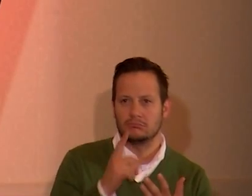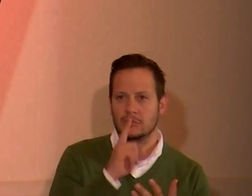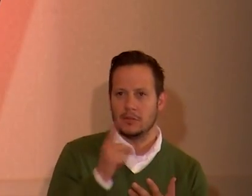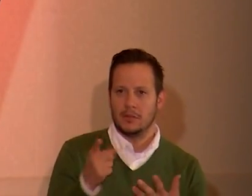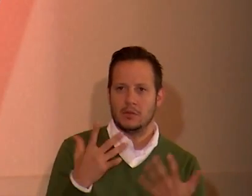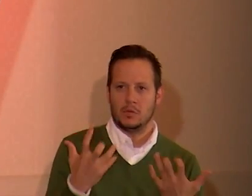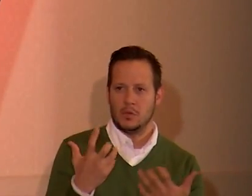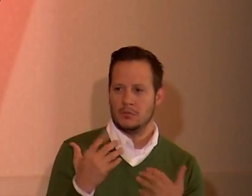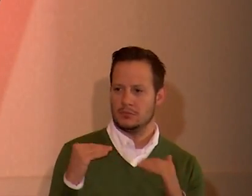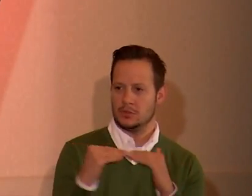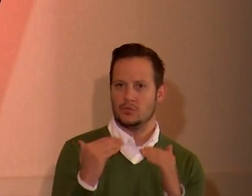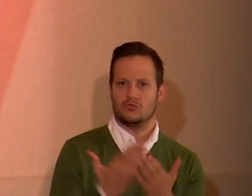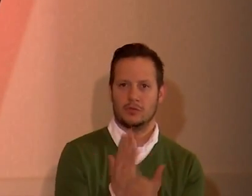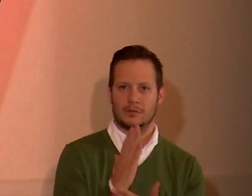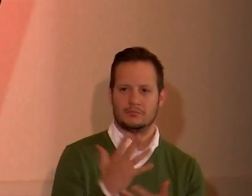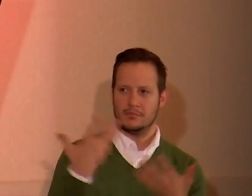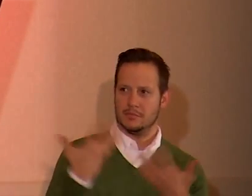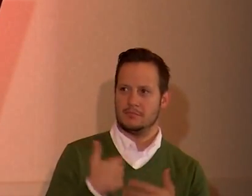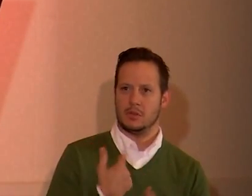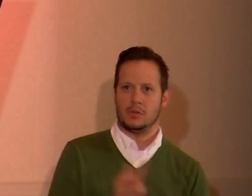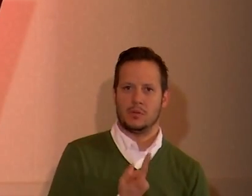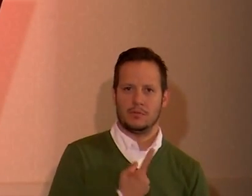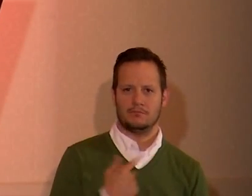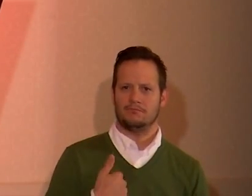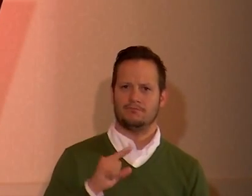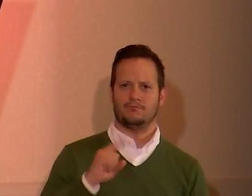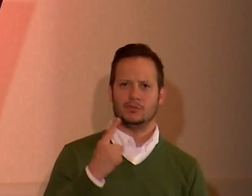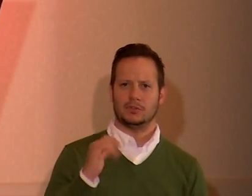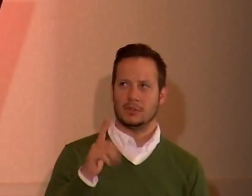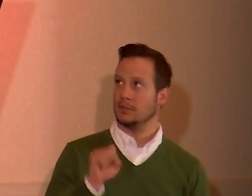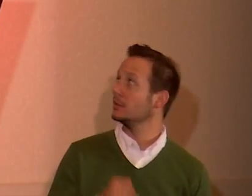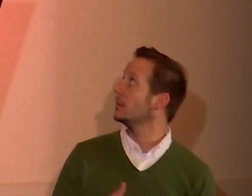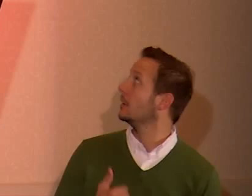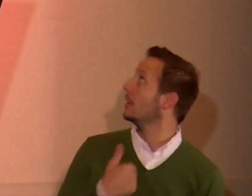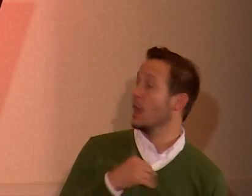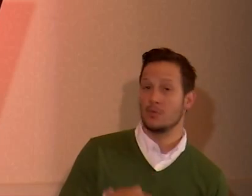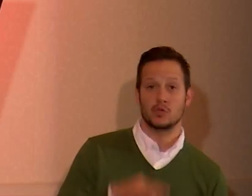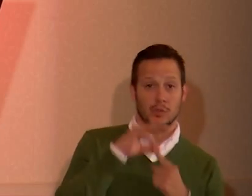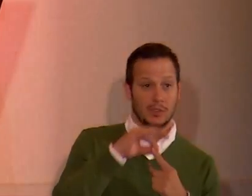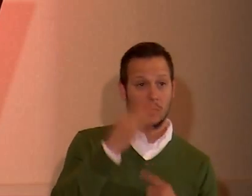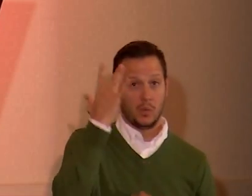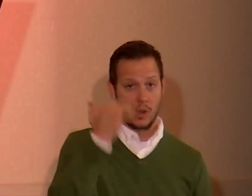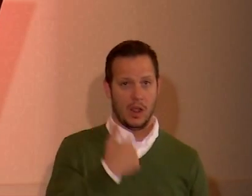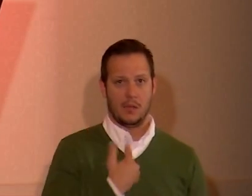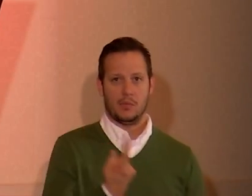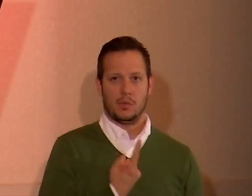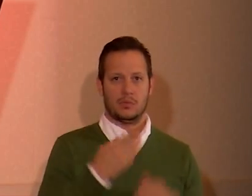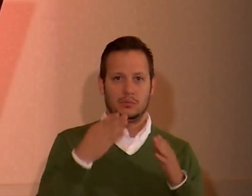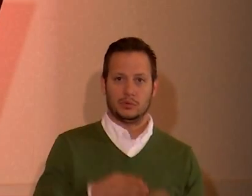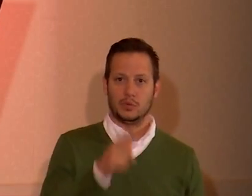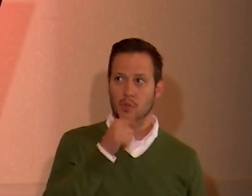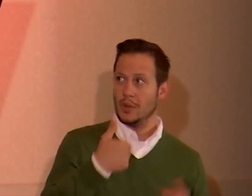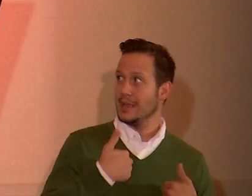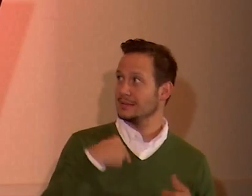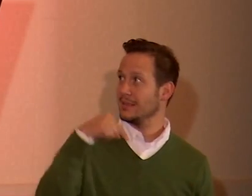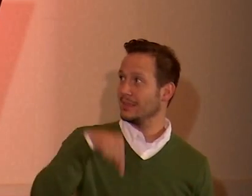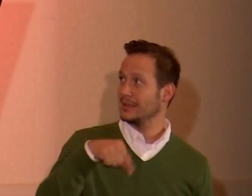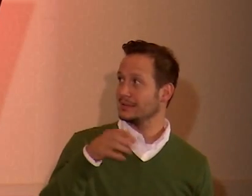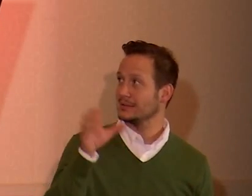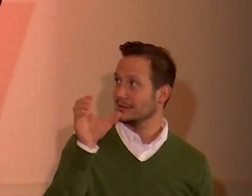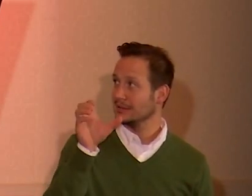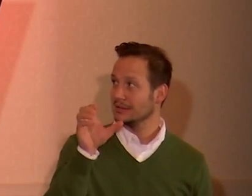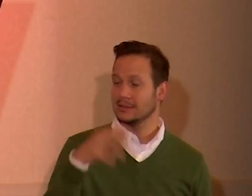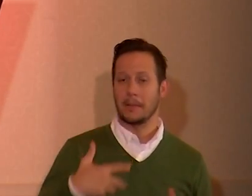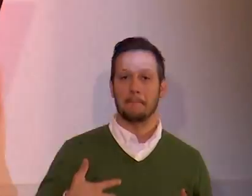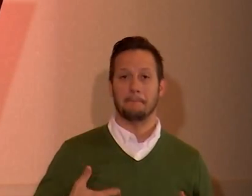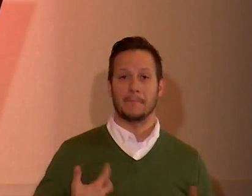Now, here's why I'm unique, because I'm the only person in this room who has this. This is a